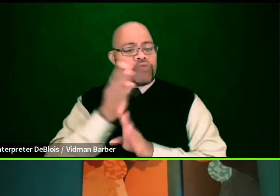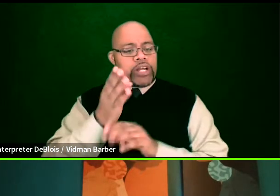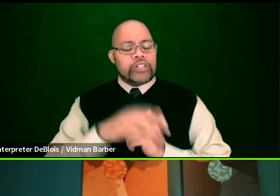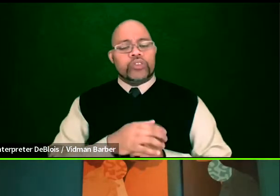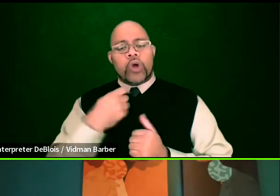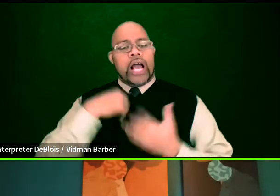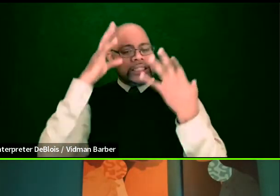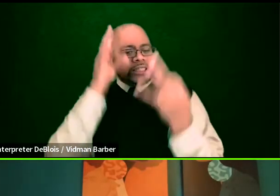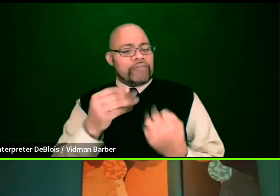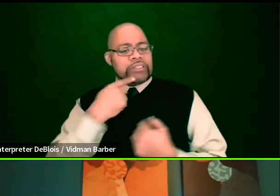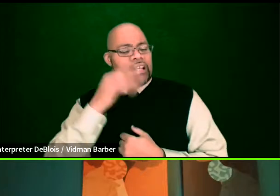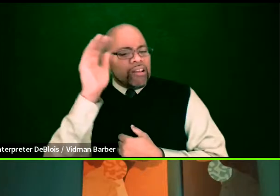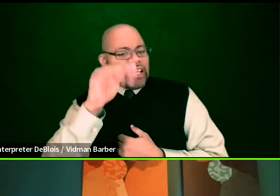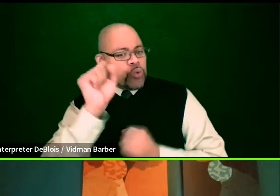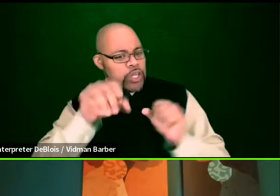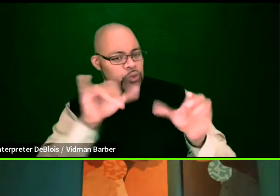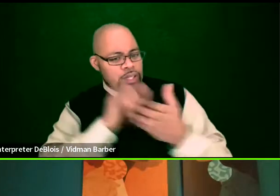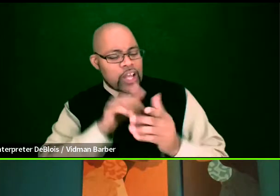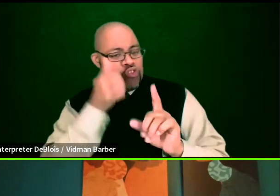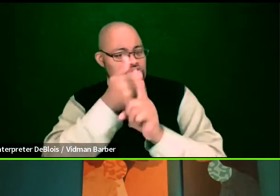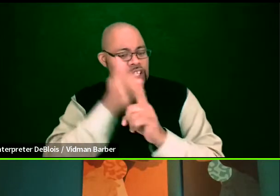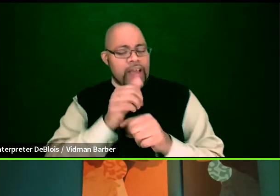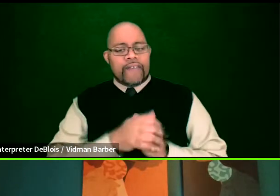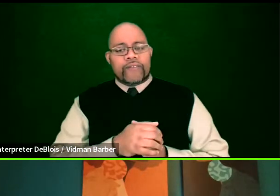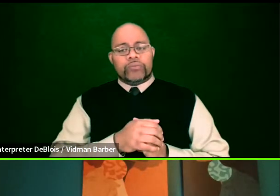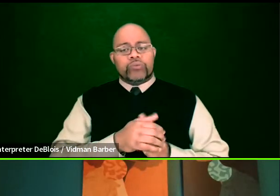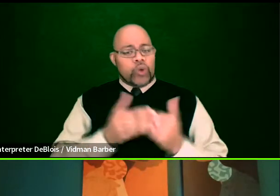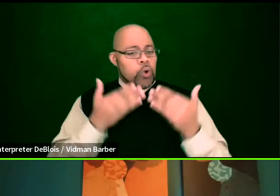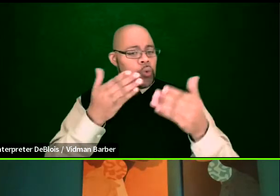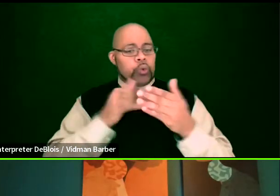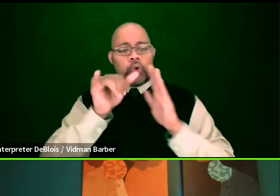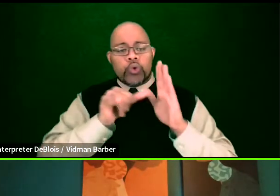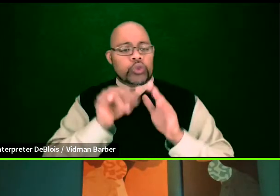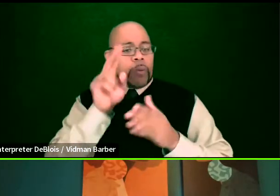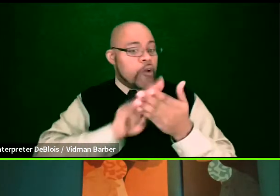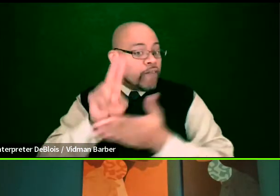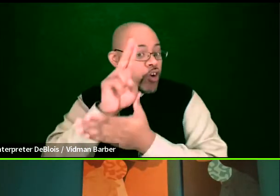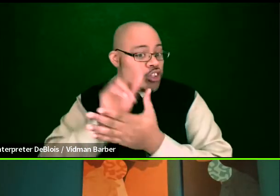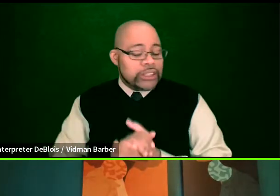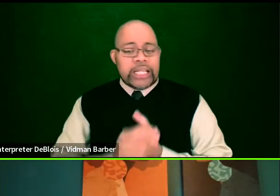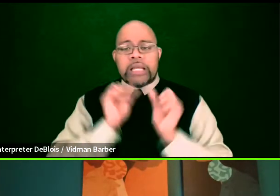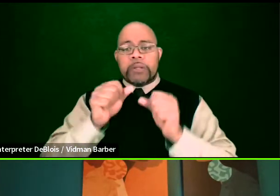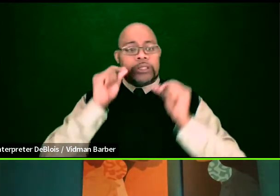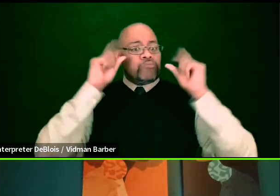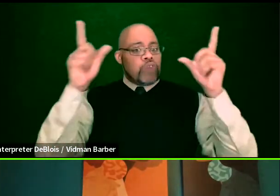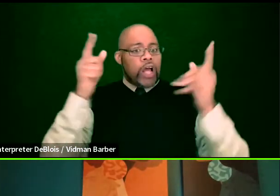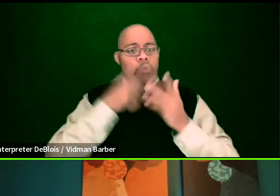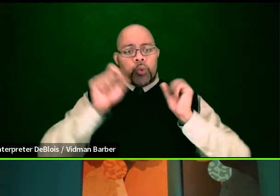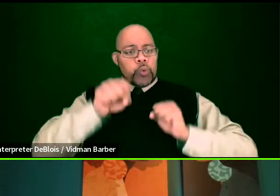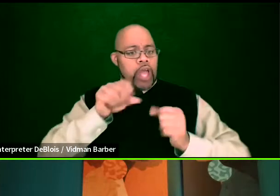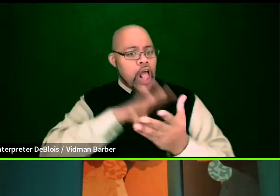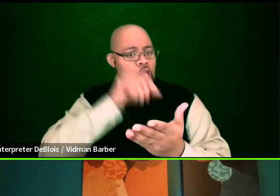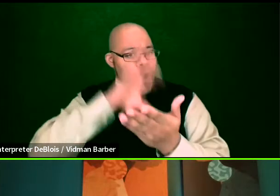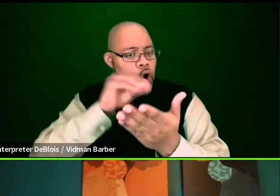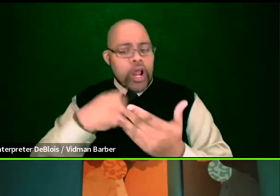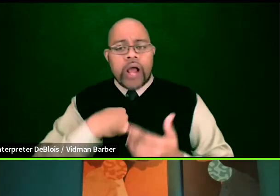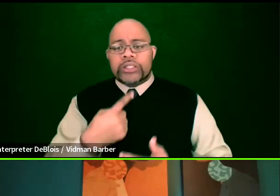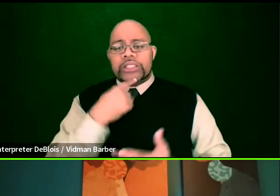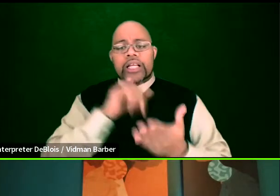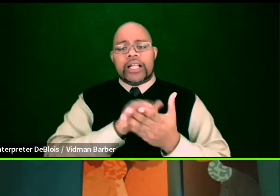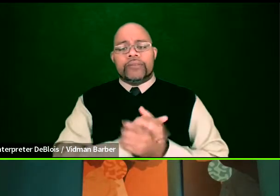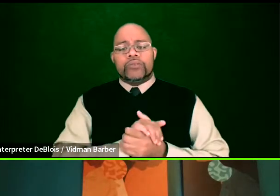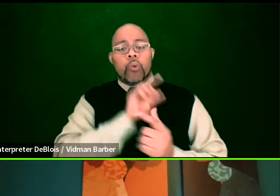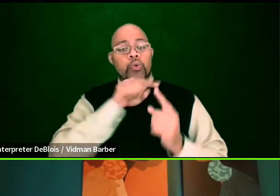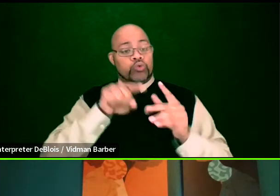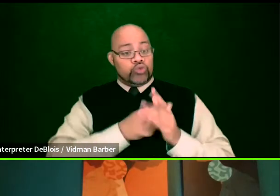I'll definitely say, hey, if you can do it yourself, kind of, you know, go through YouTube University, you'll be surprised at what you can learn. I would just say that when